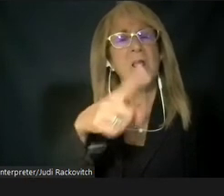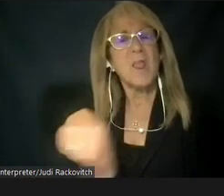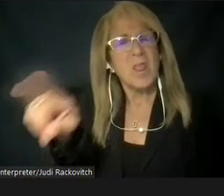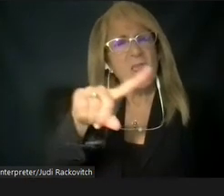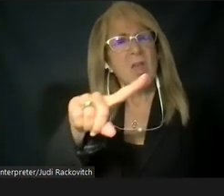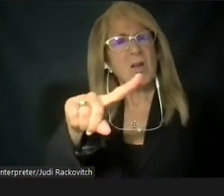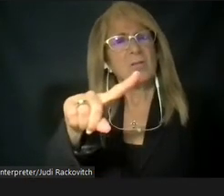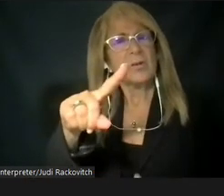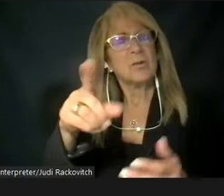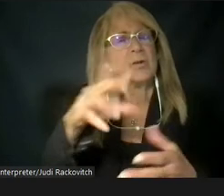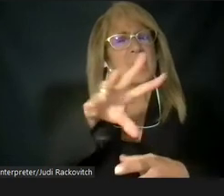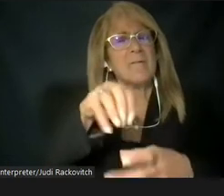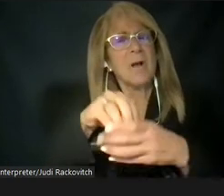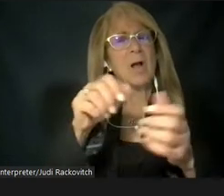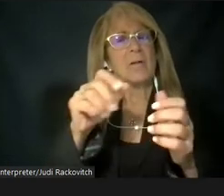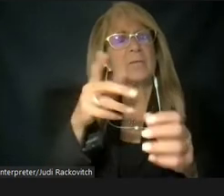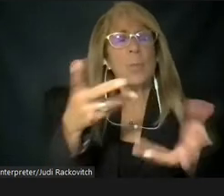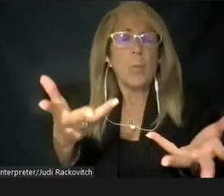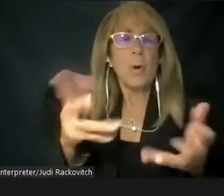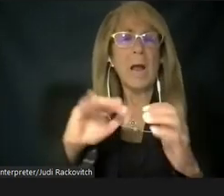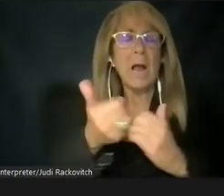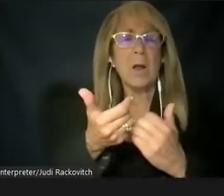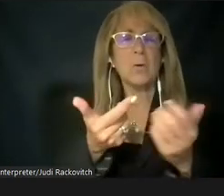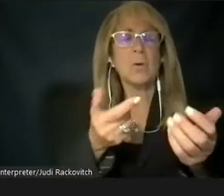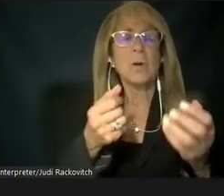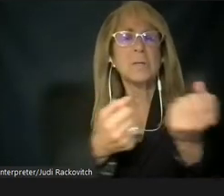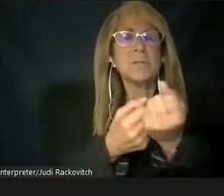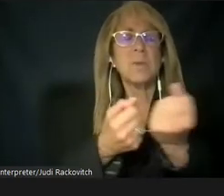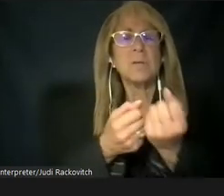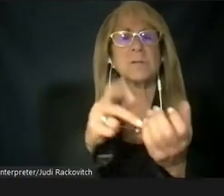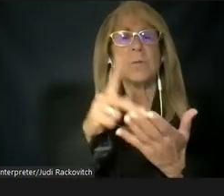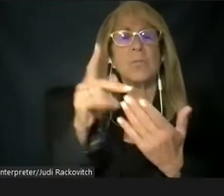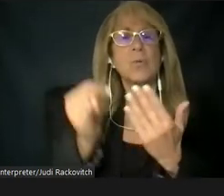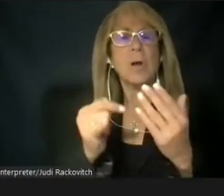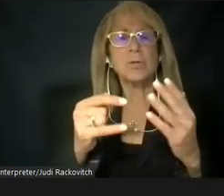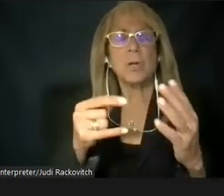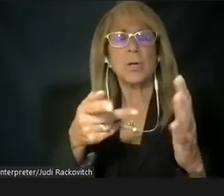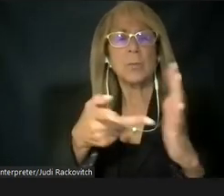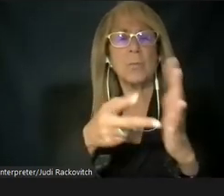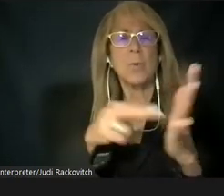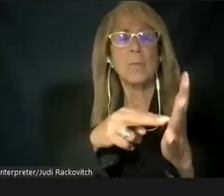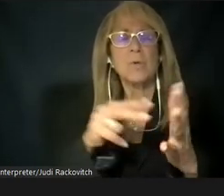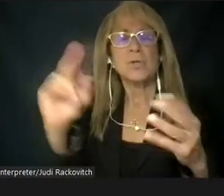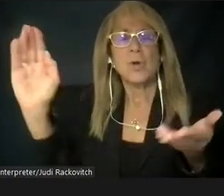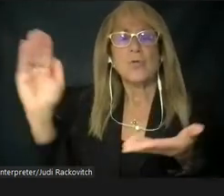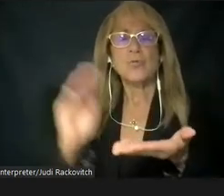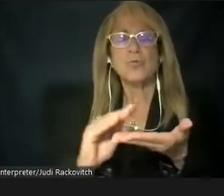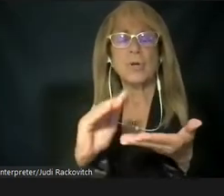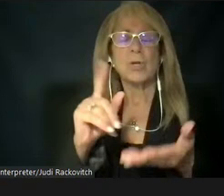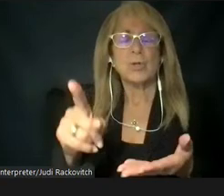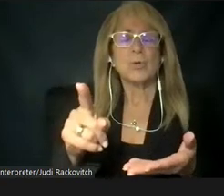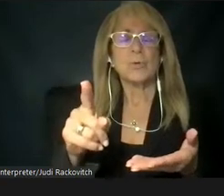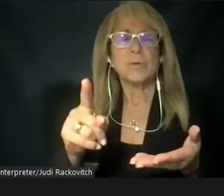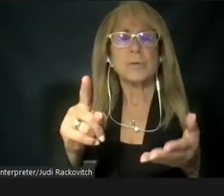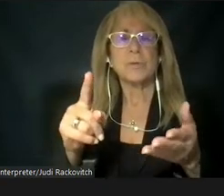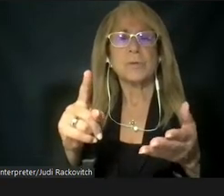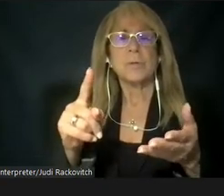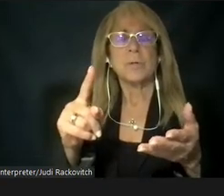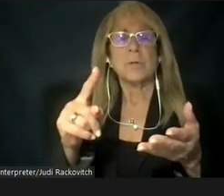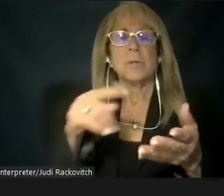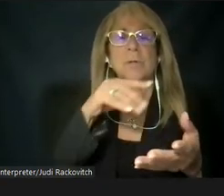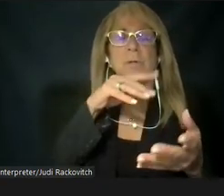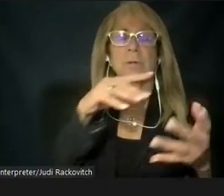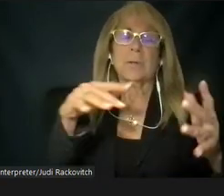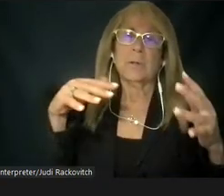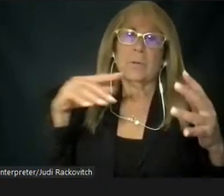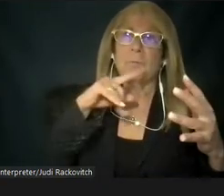With respect to the project purpose and need, the project purpose is to reduce traffic congestion in the Manhattan Central Business District in a manner that will generate